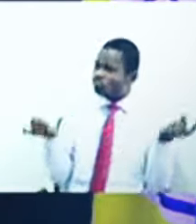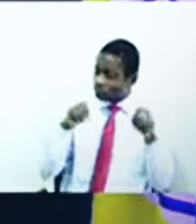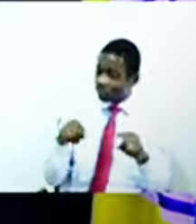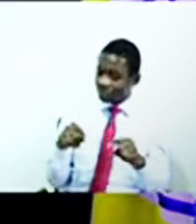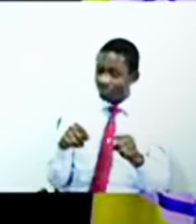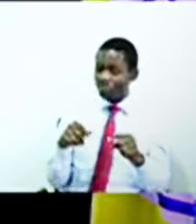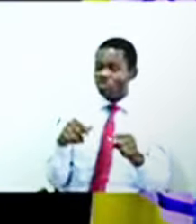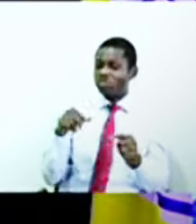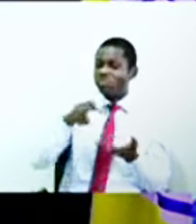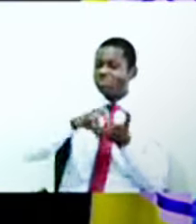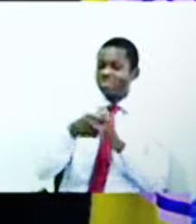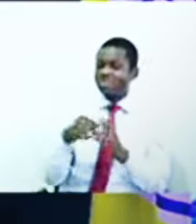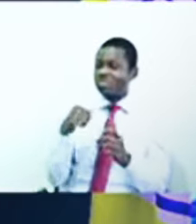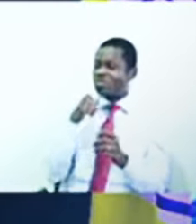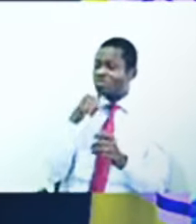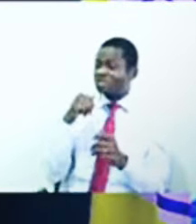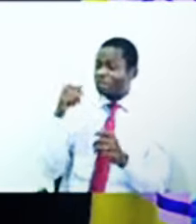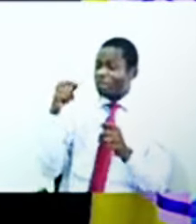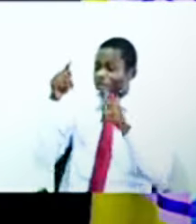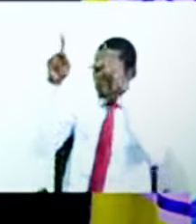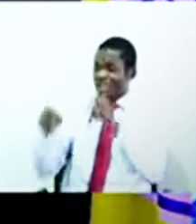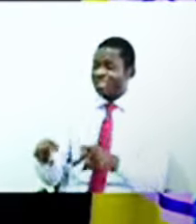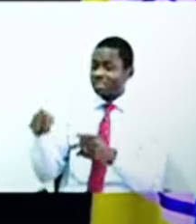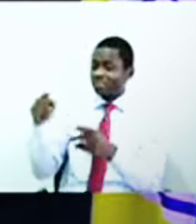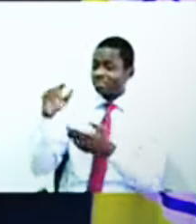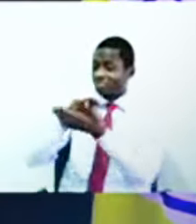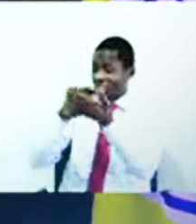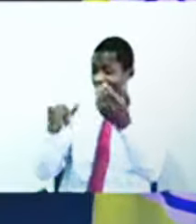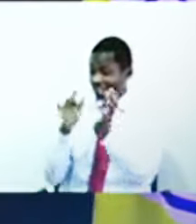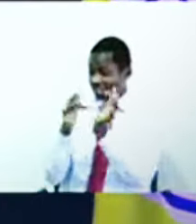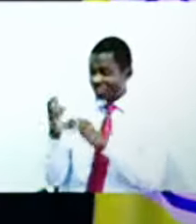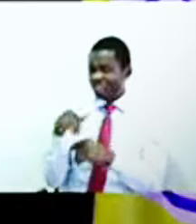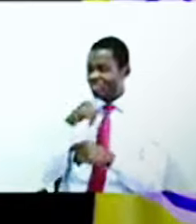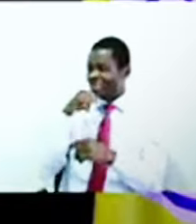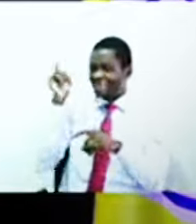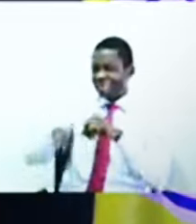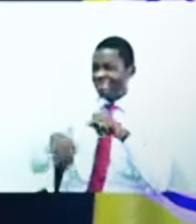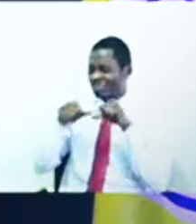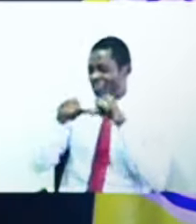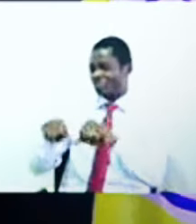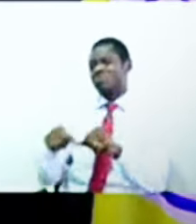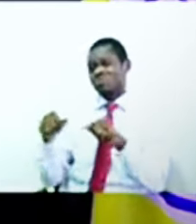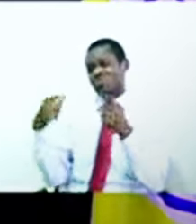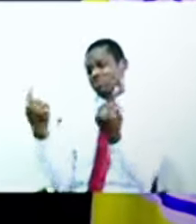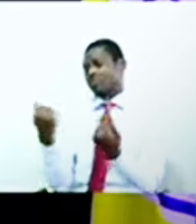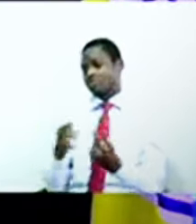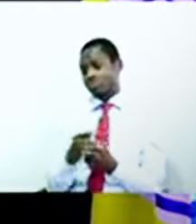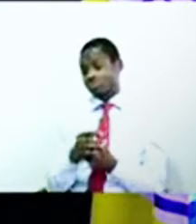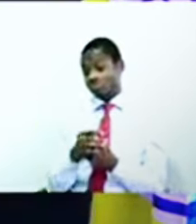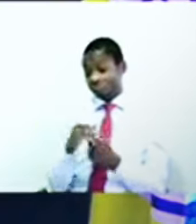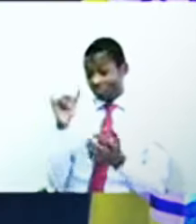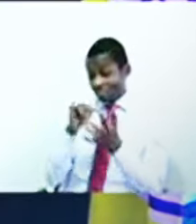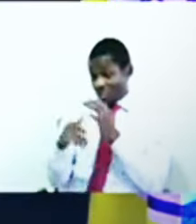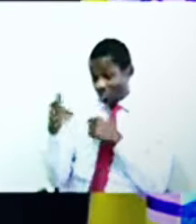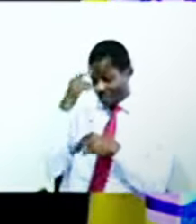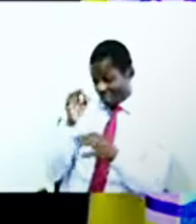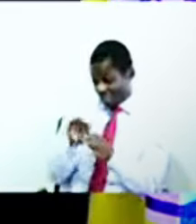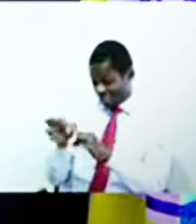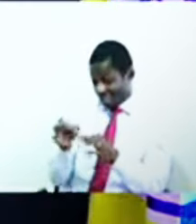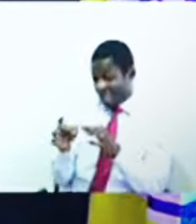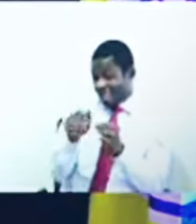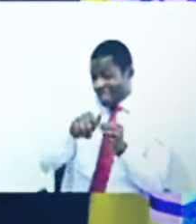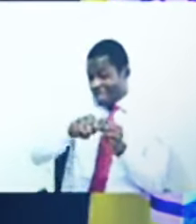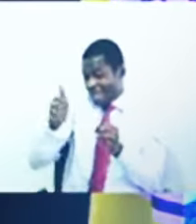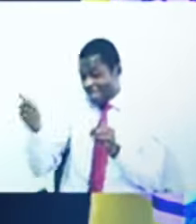to go on sinning. That is why he said that anyone that is born of God does